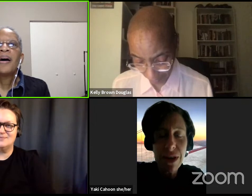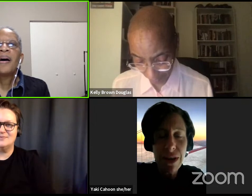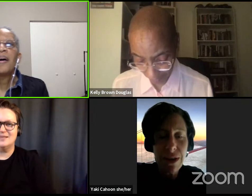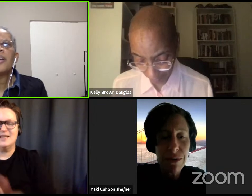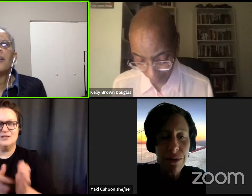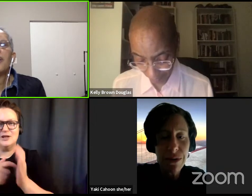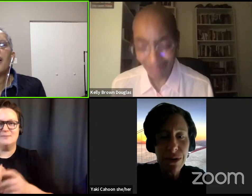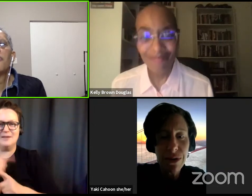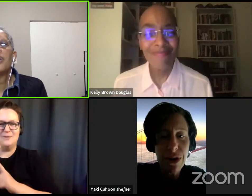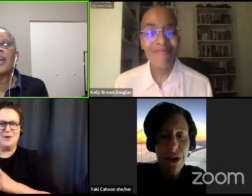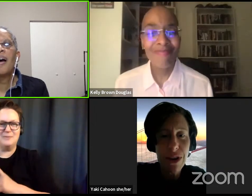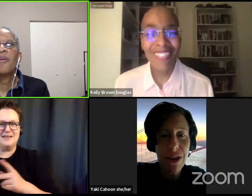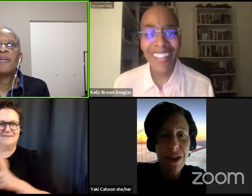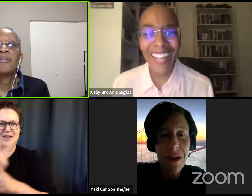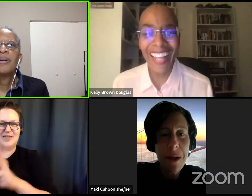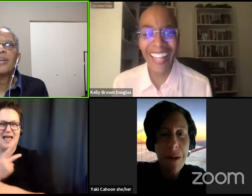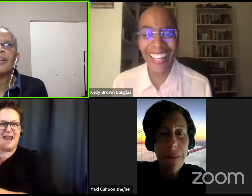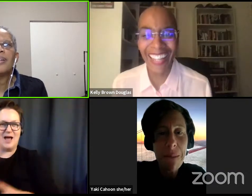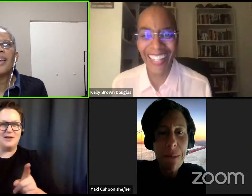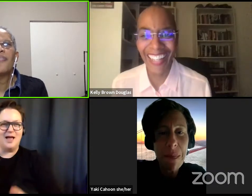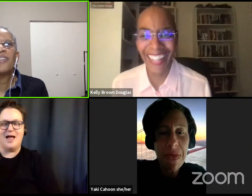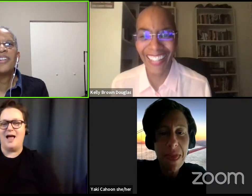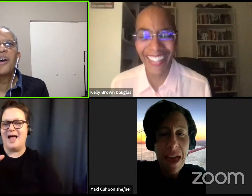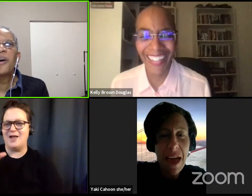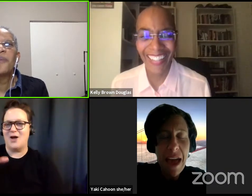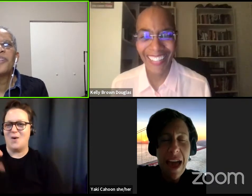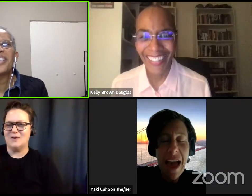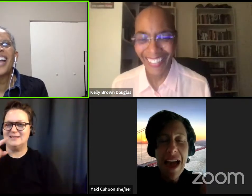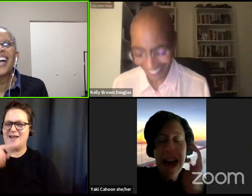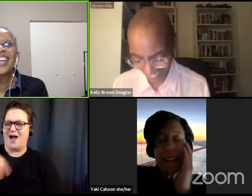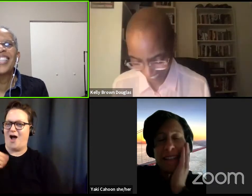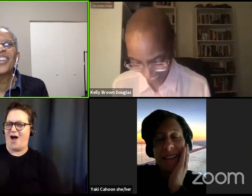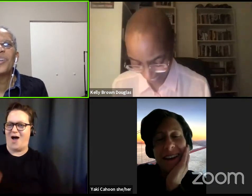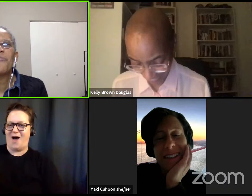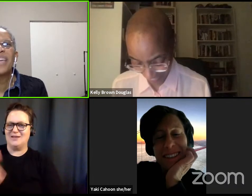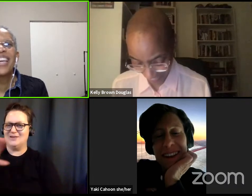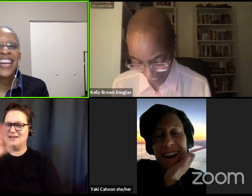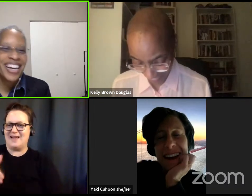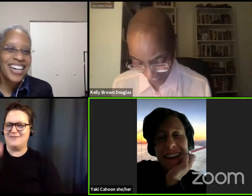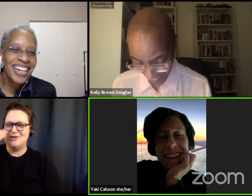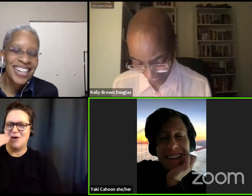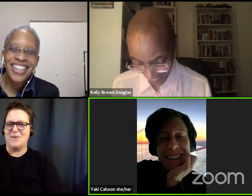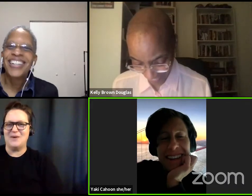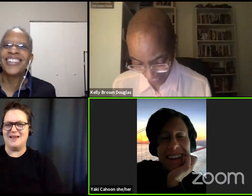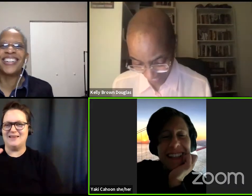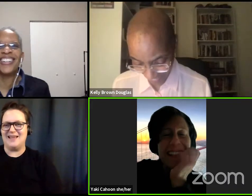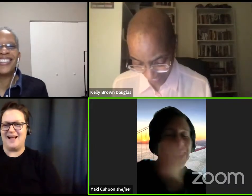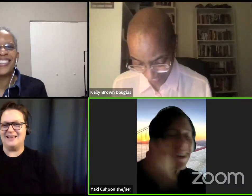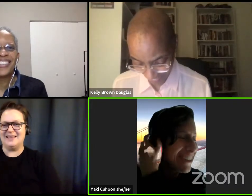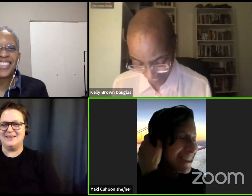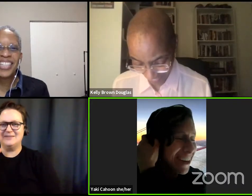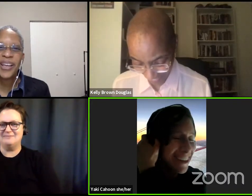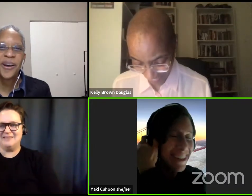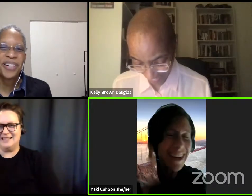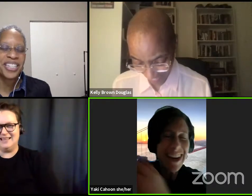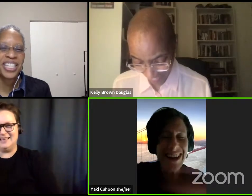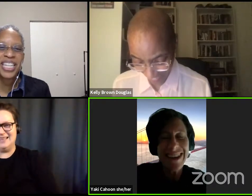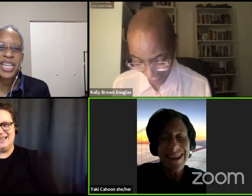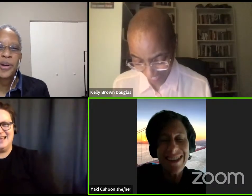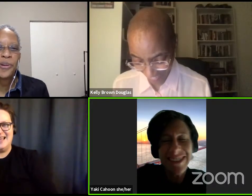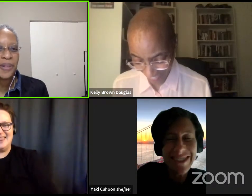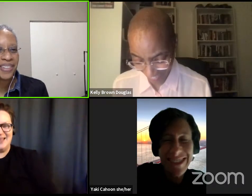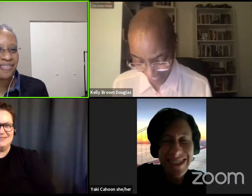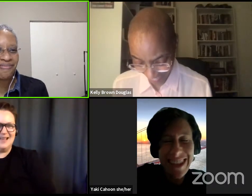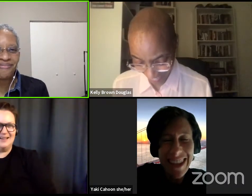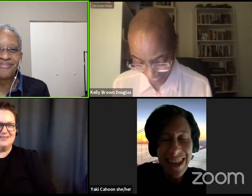Took me a moment to figure that out. Oh, you never know. You never know where Yaki's going to be. Hello, Dr. Hello, good to